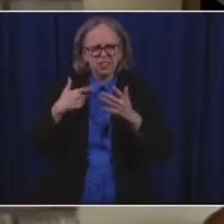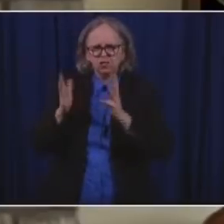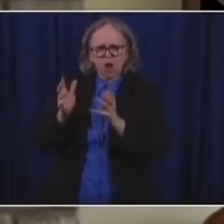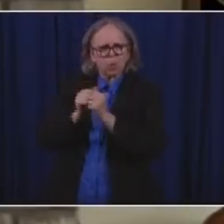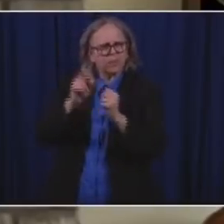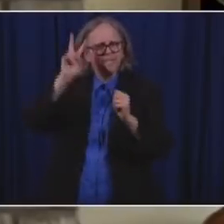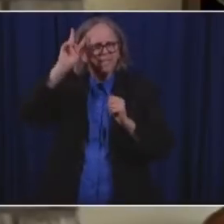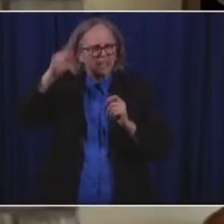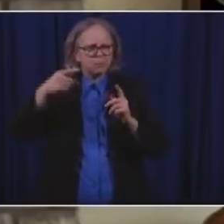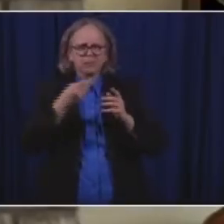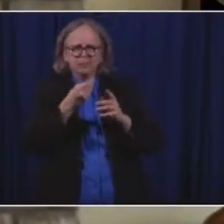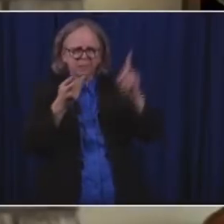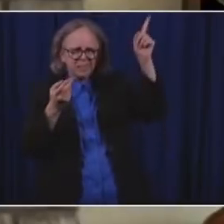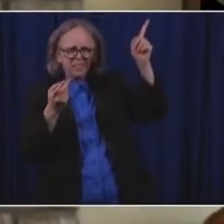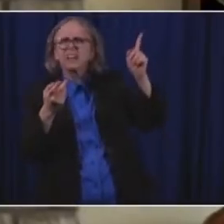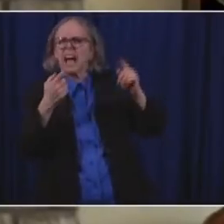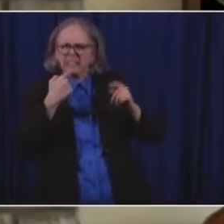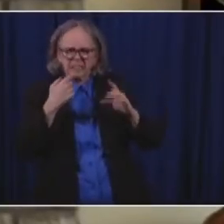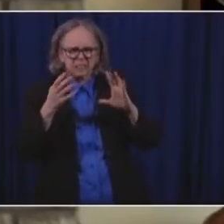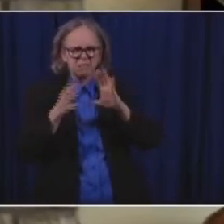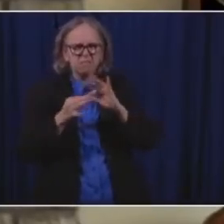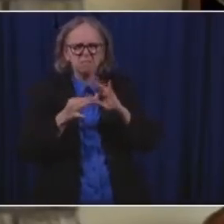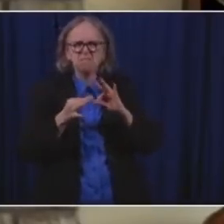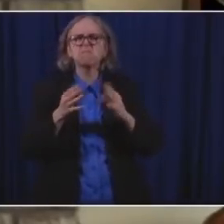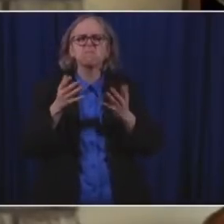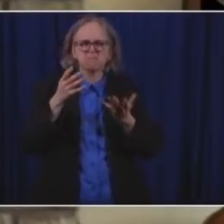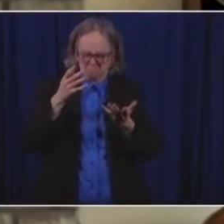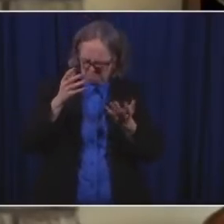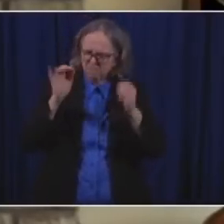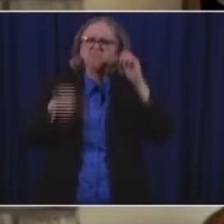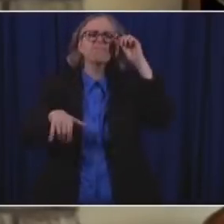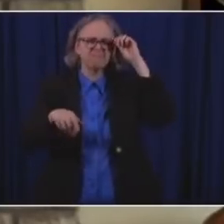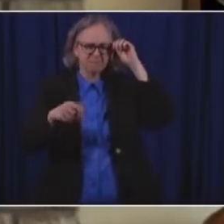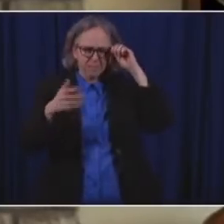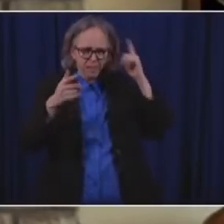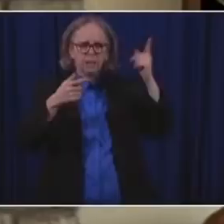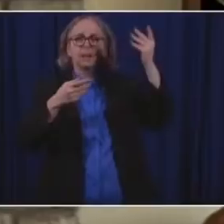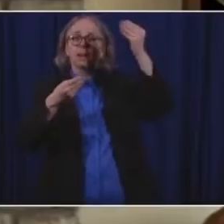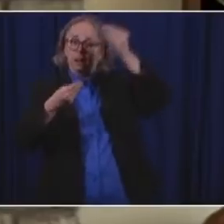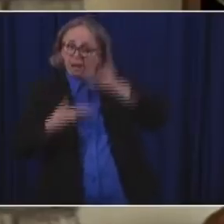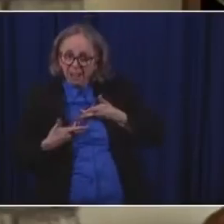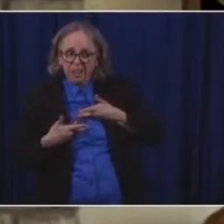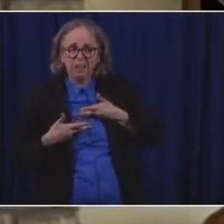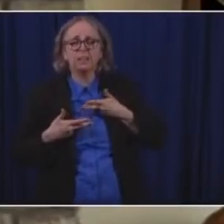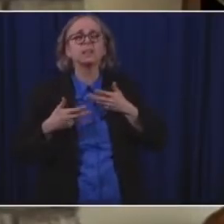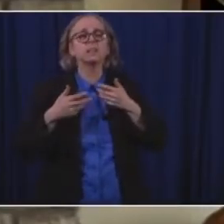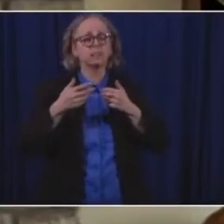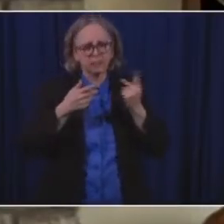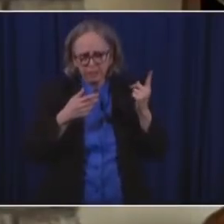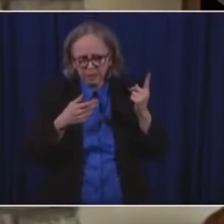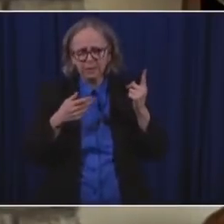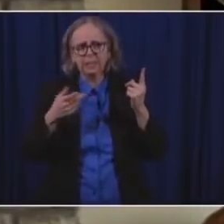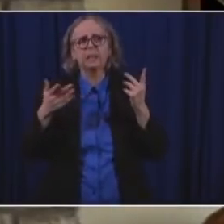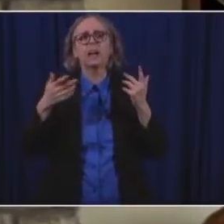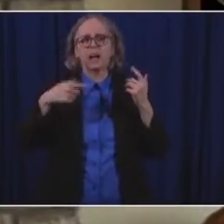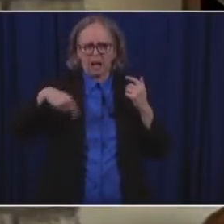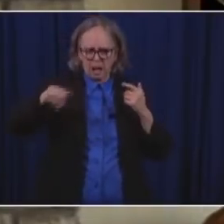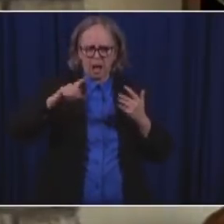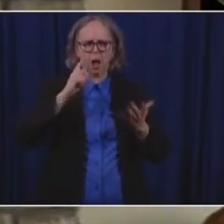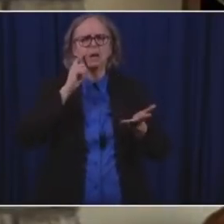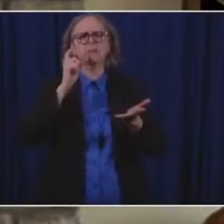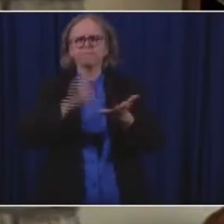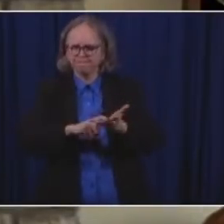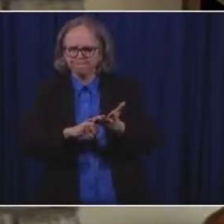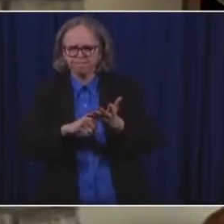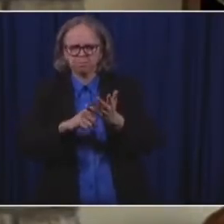what is happening is, the vice president told me, you know, they're identifying and holding the second